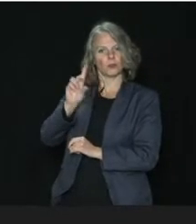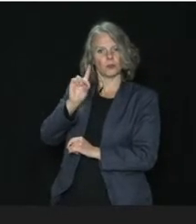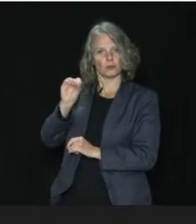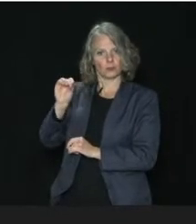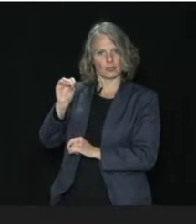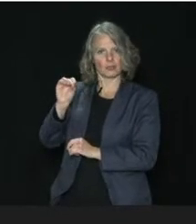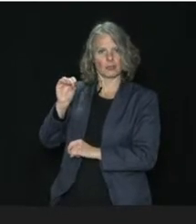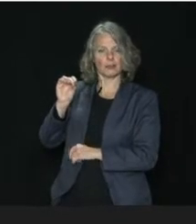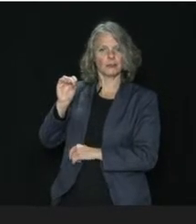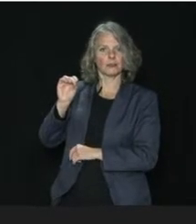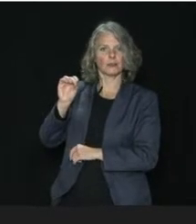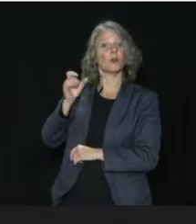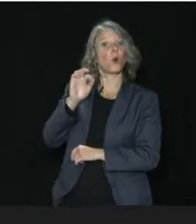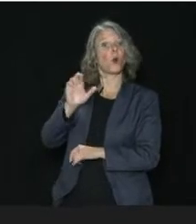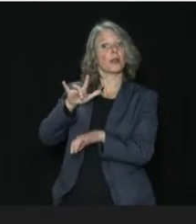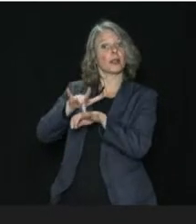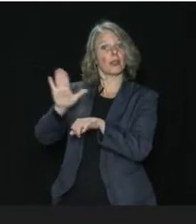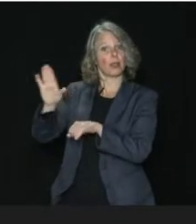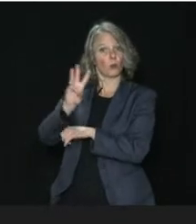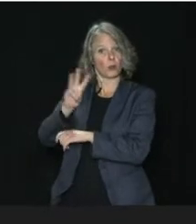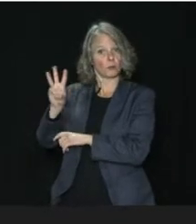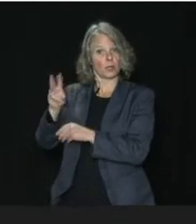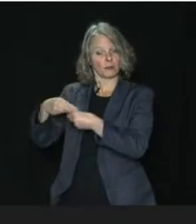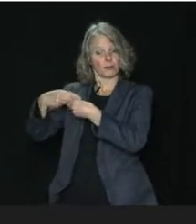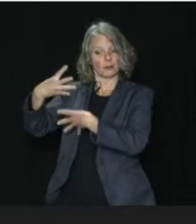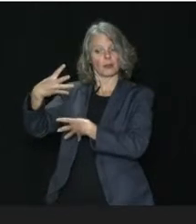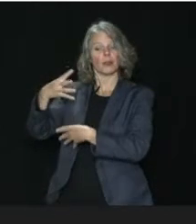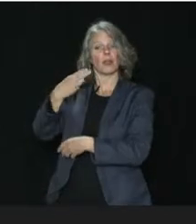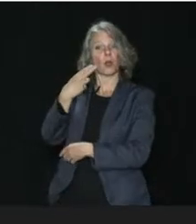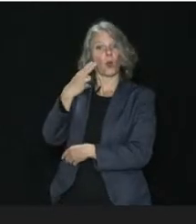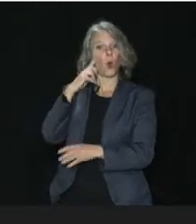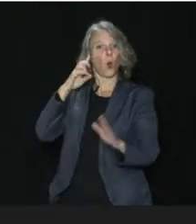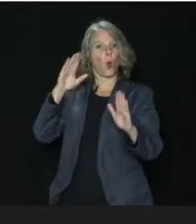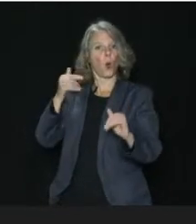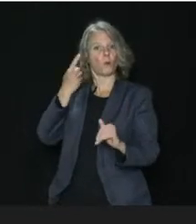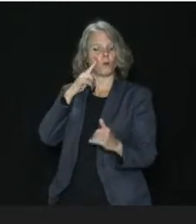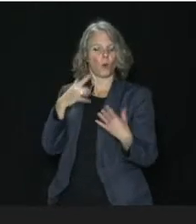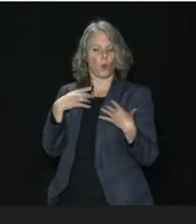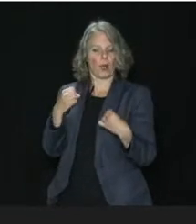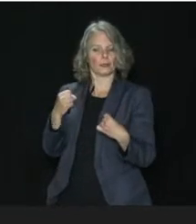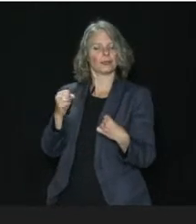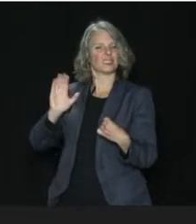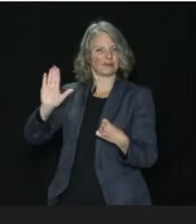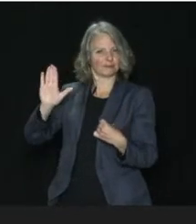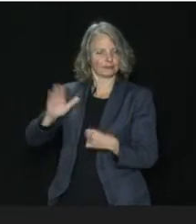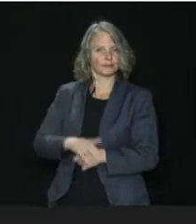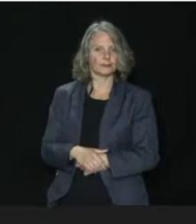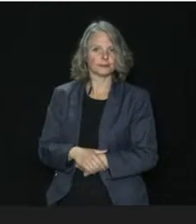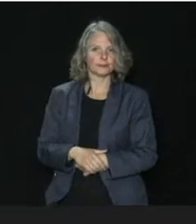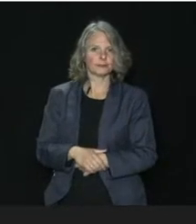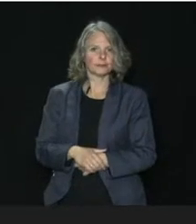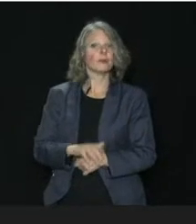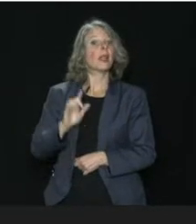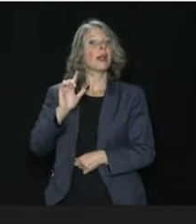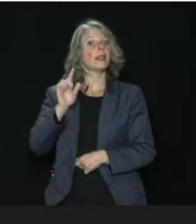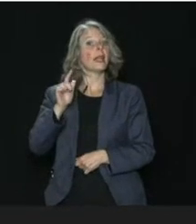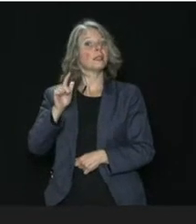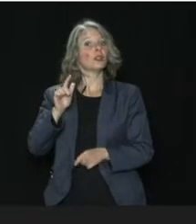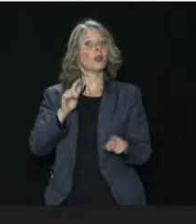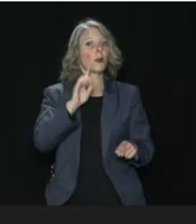1-855-242-3310 or visit Hope for Wellness telephone. Later on today, Minister